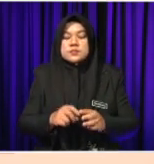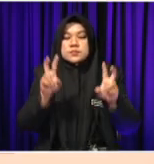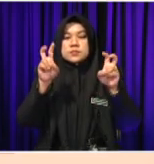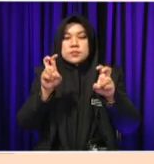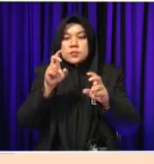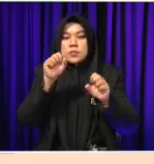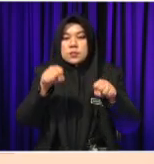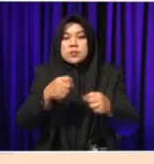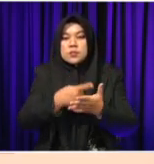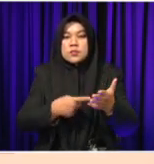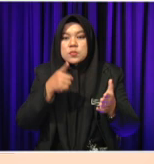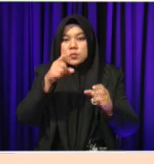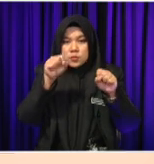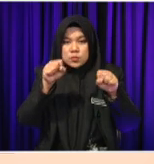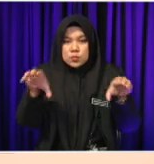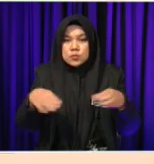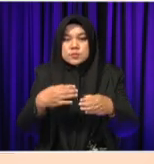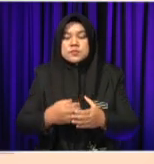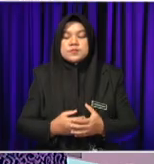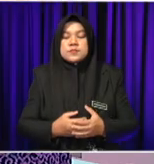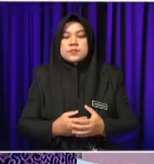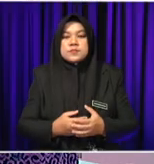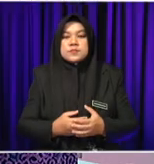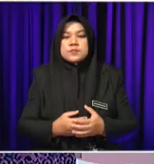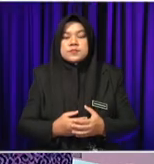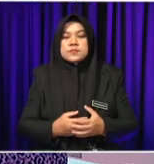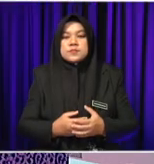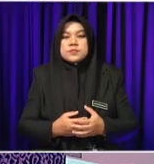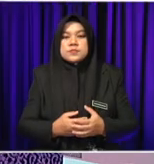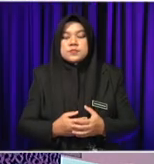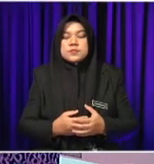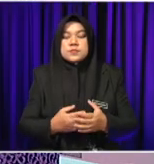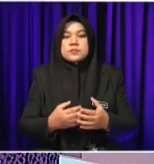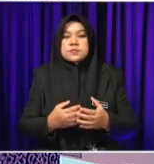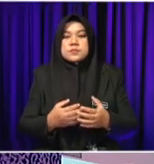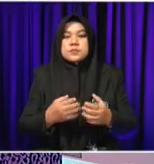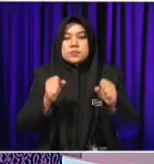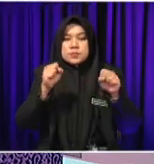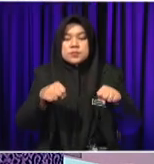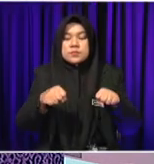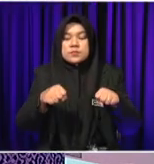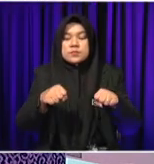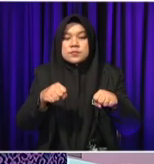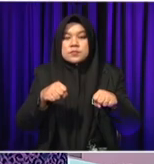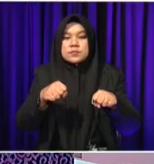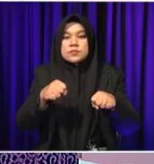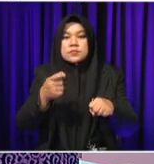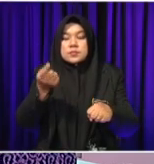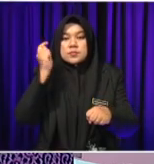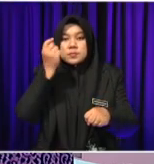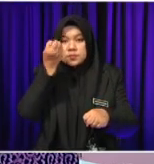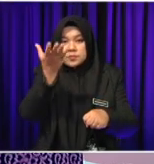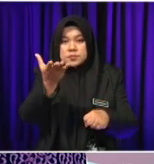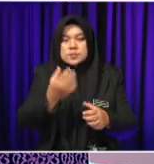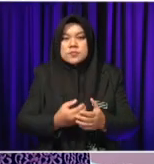Now, having said that, pupils back there, let me just find out if you can still reach out what that I mentioned earlier mm-hmm.